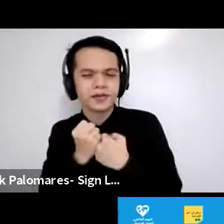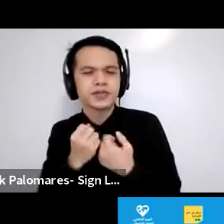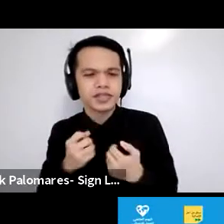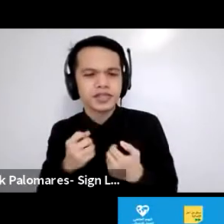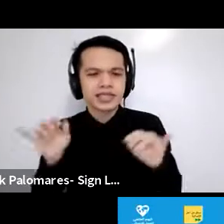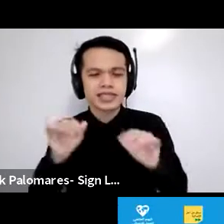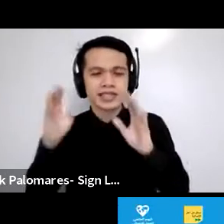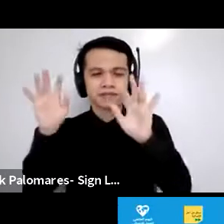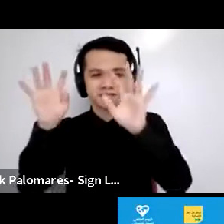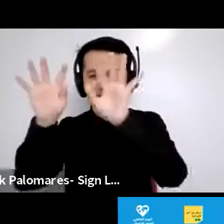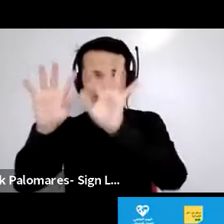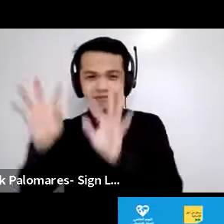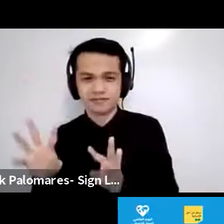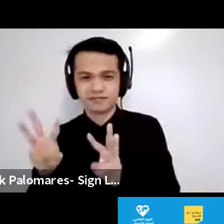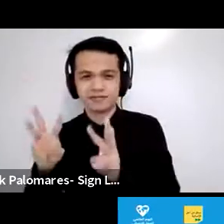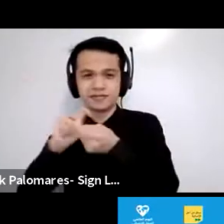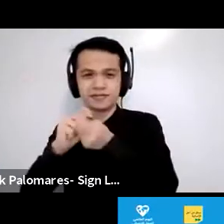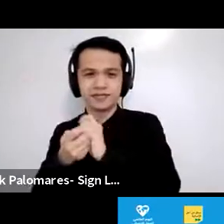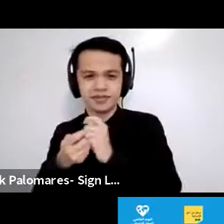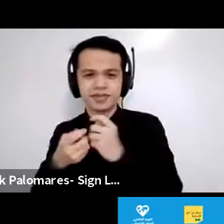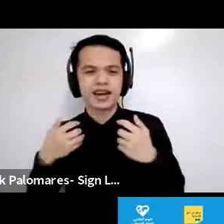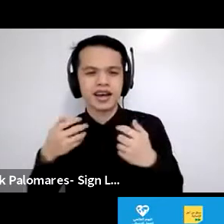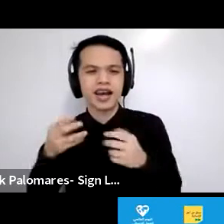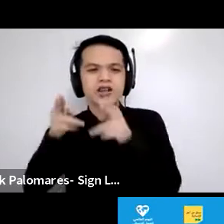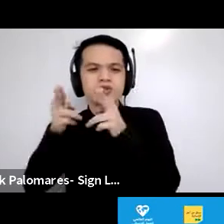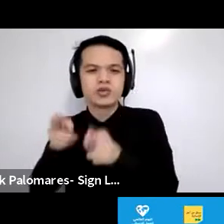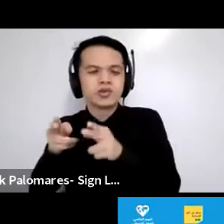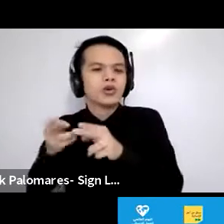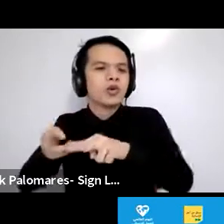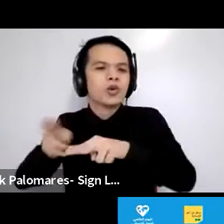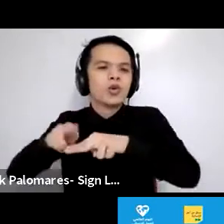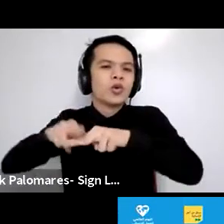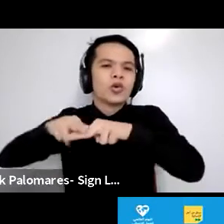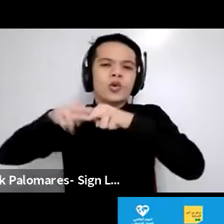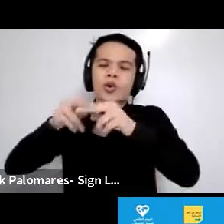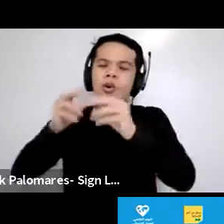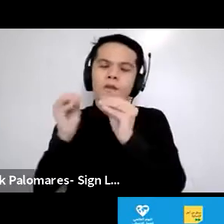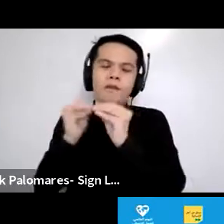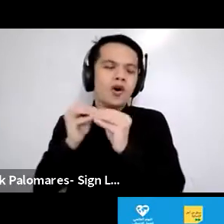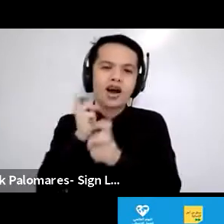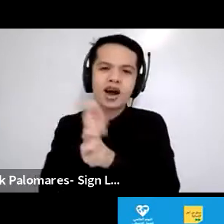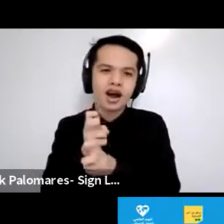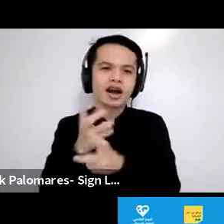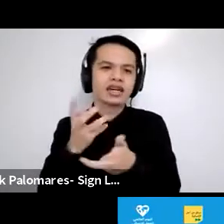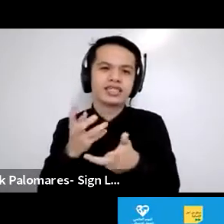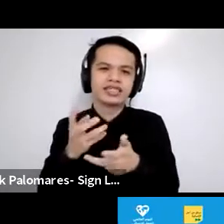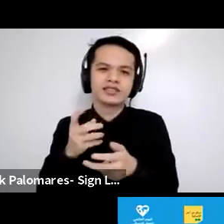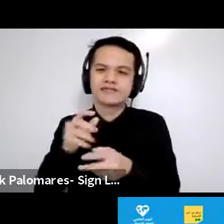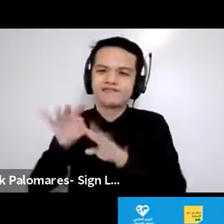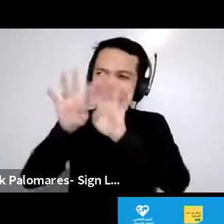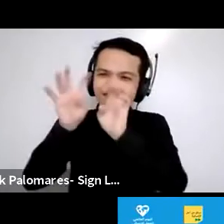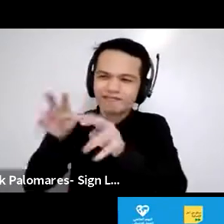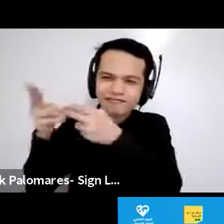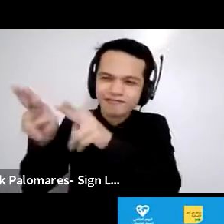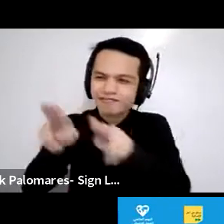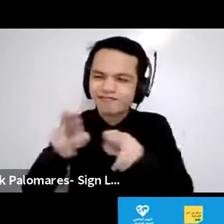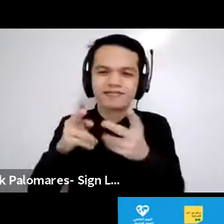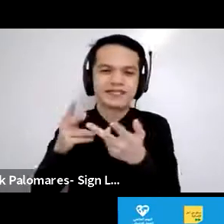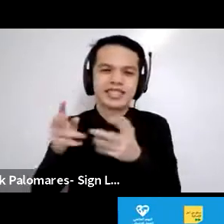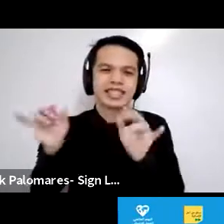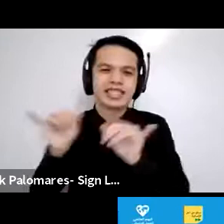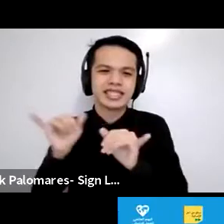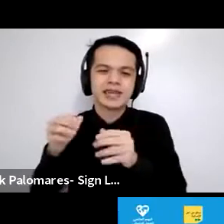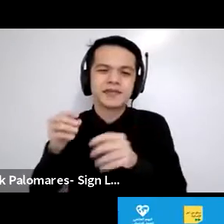will continue to make our humanitarian work increasingly hard, unpredictable, and complex, affecting